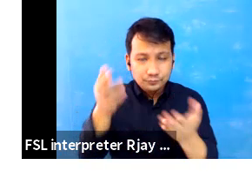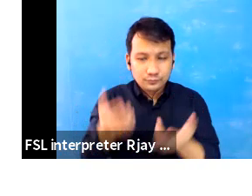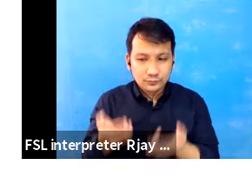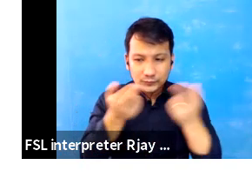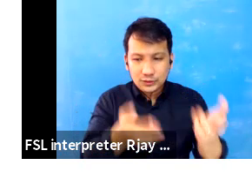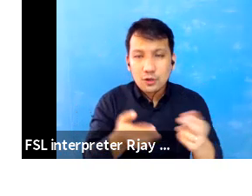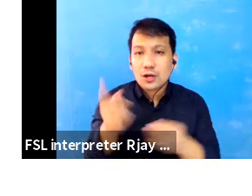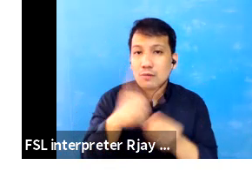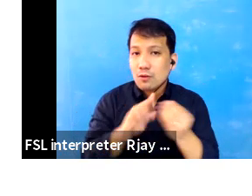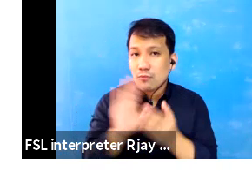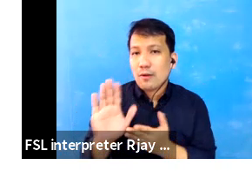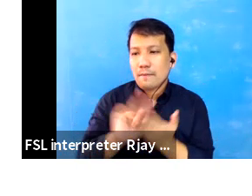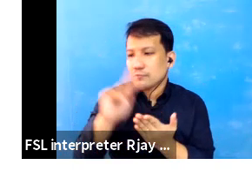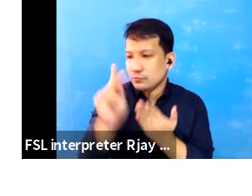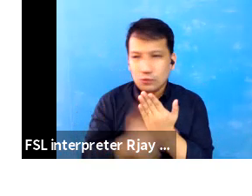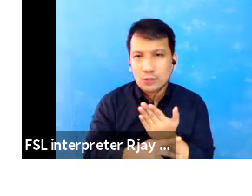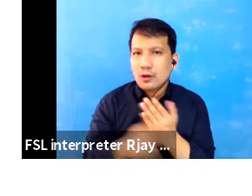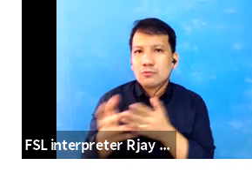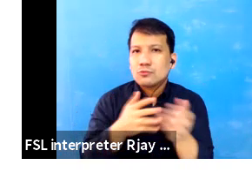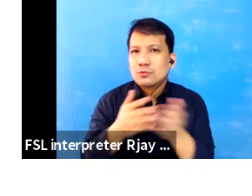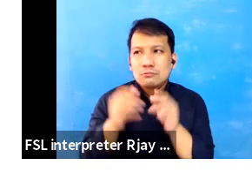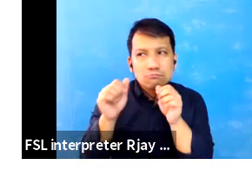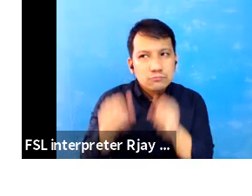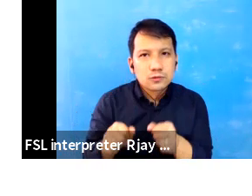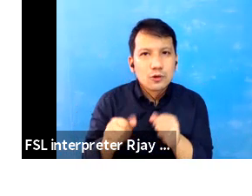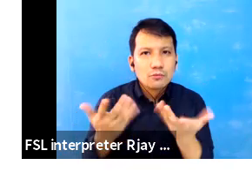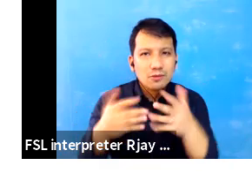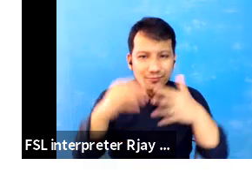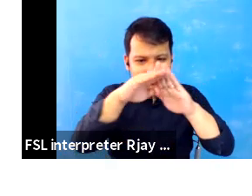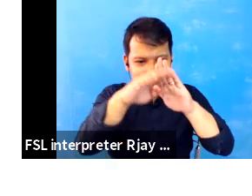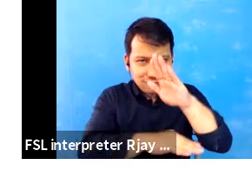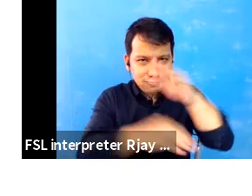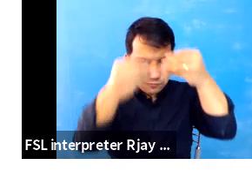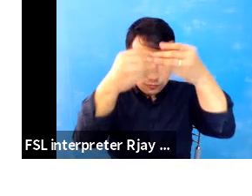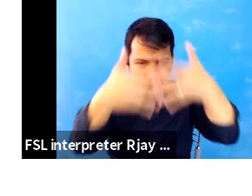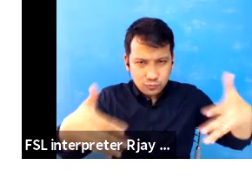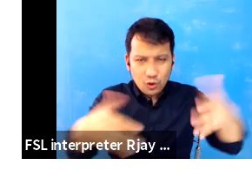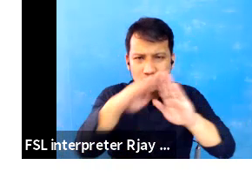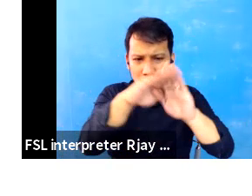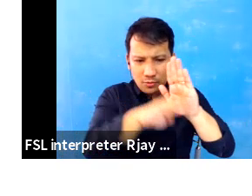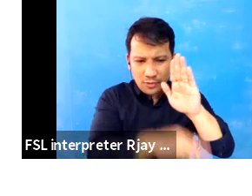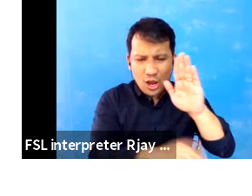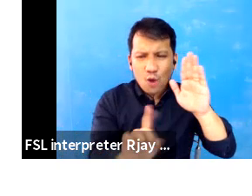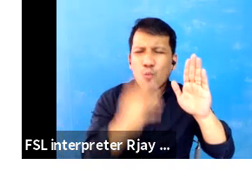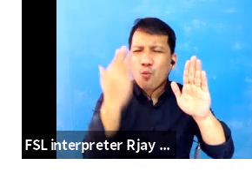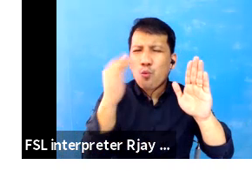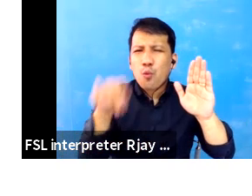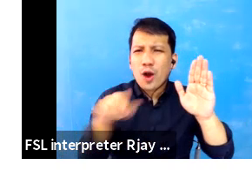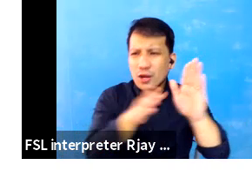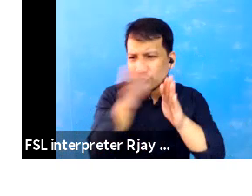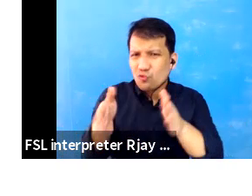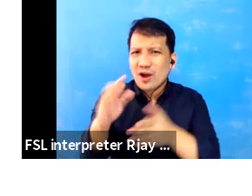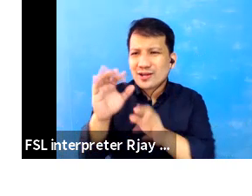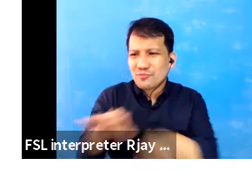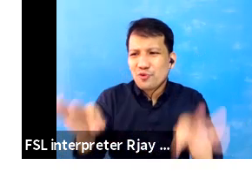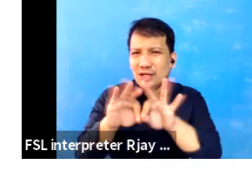with regards to programs, and also enabling mechanism that would tell us why it should go down to the LGU, how